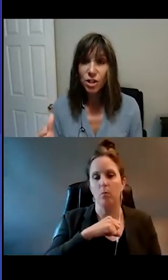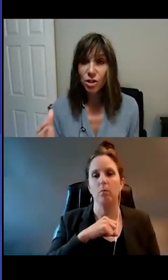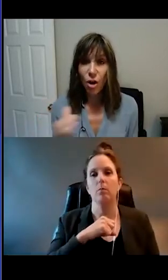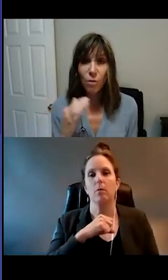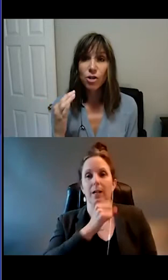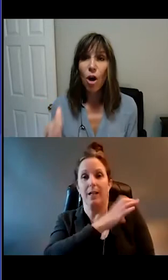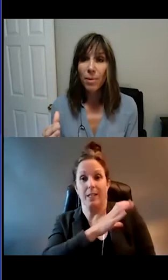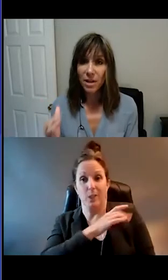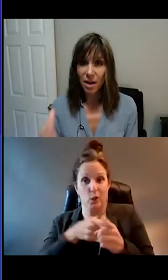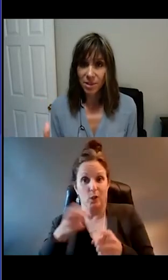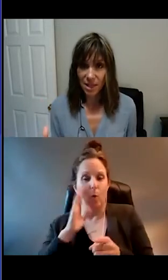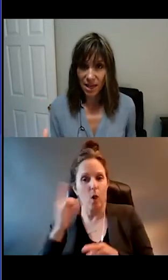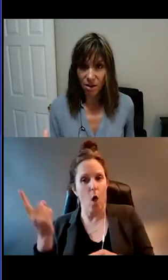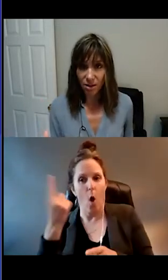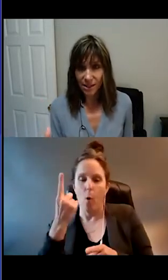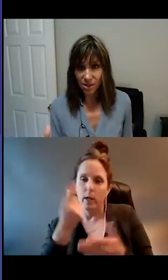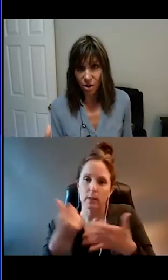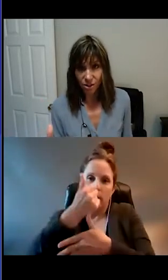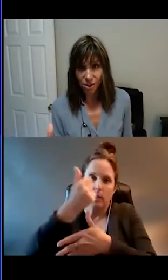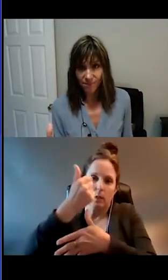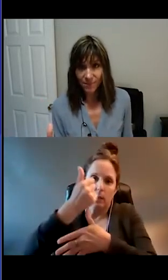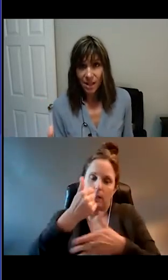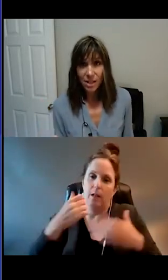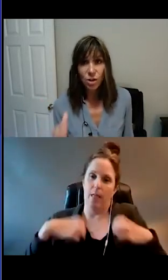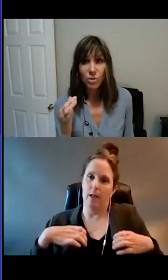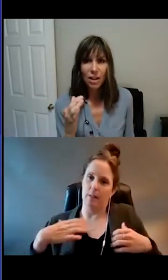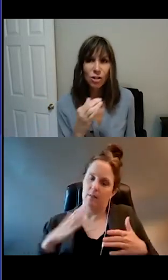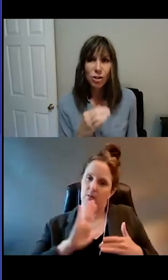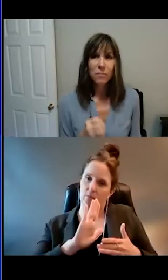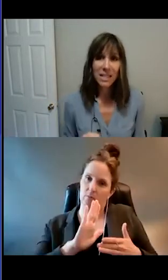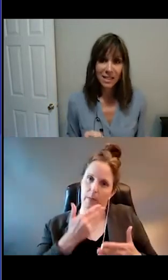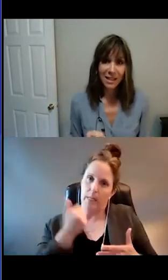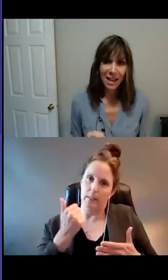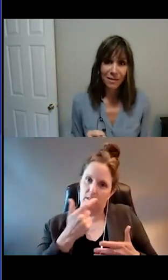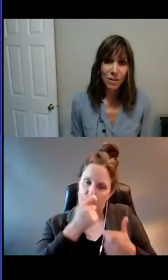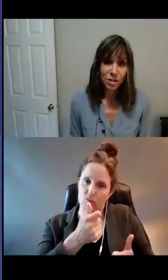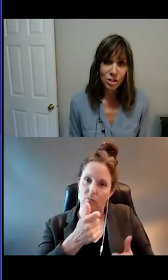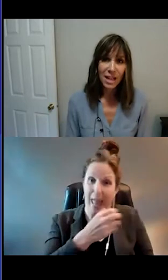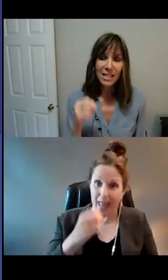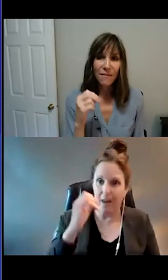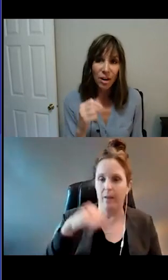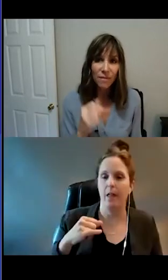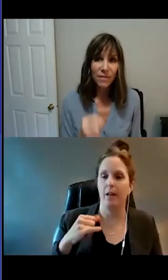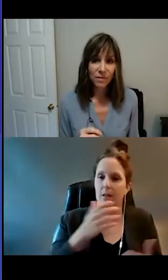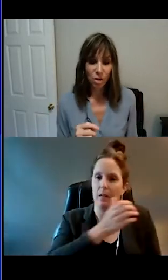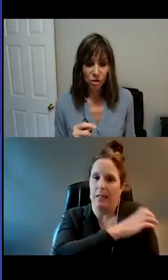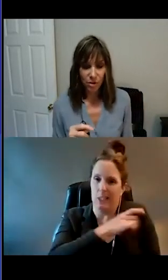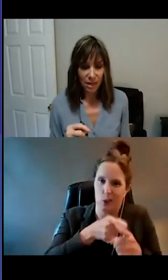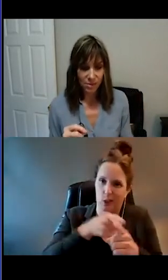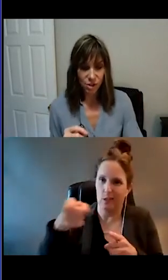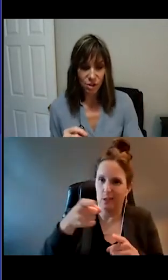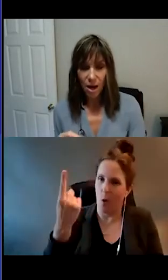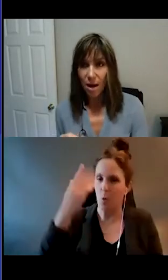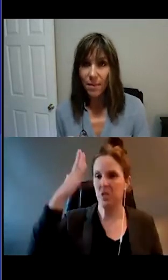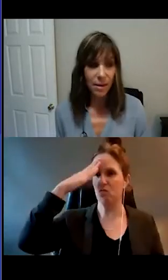and if clinicians are always competent and up to date on the latest knowledge. So that culture of placing the client first is a very effective culture